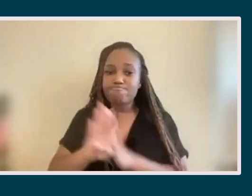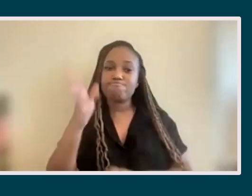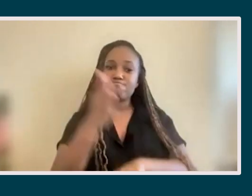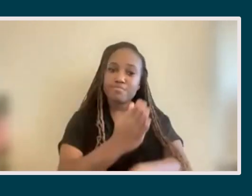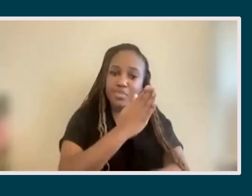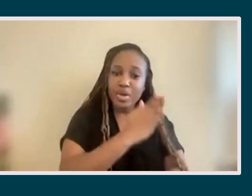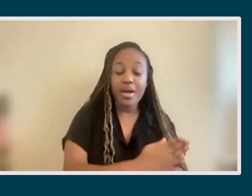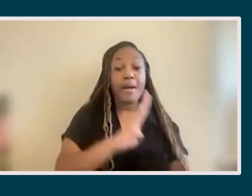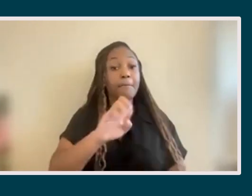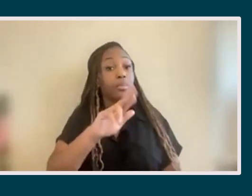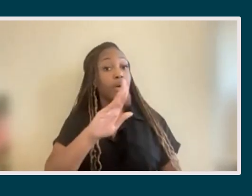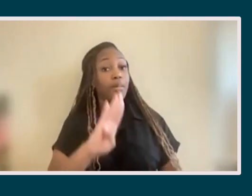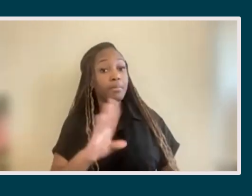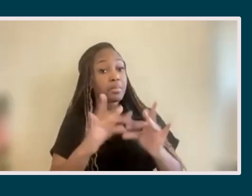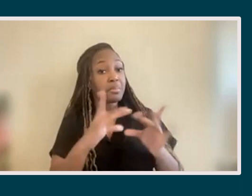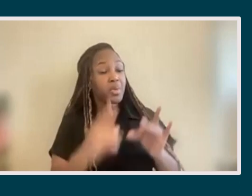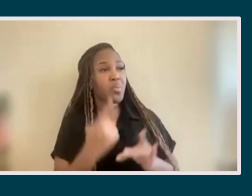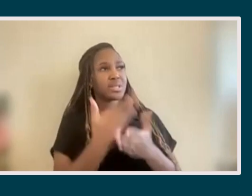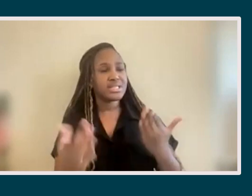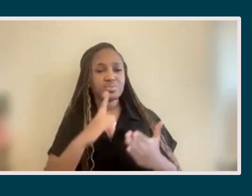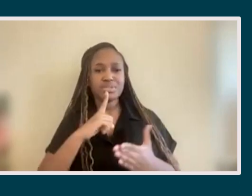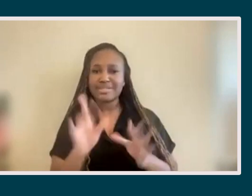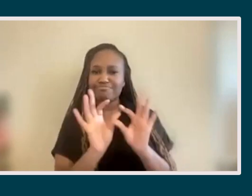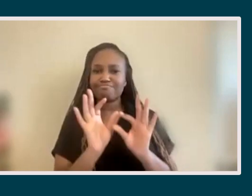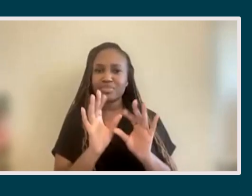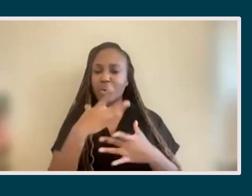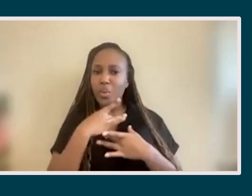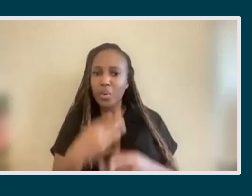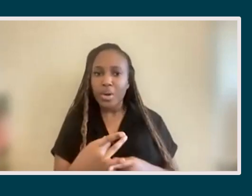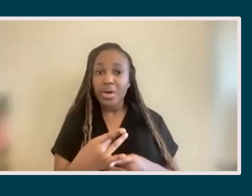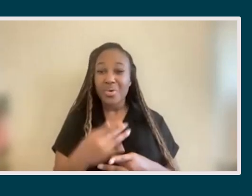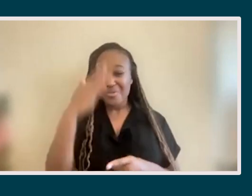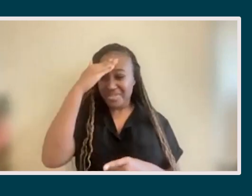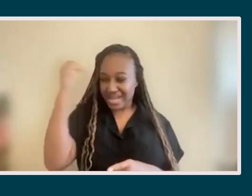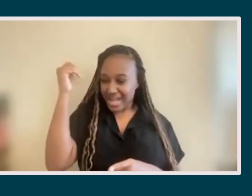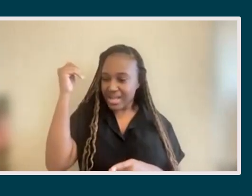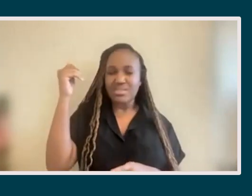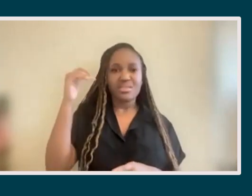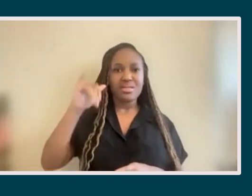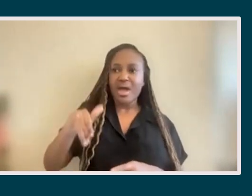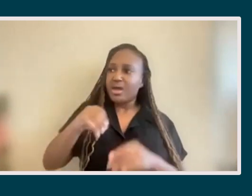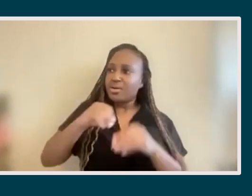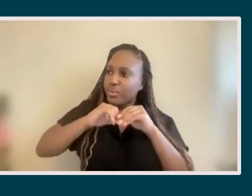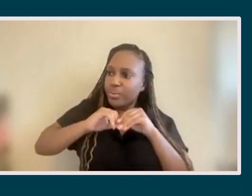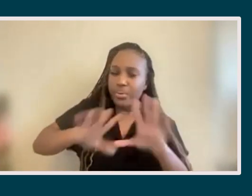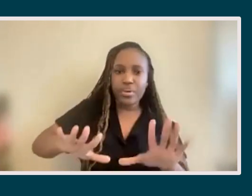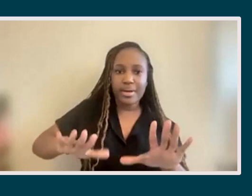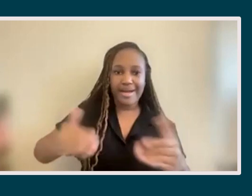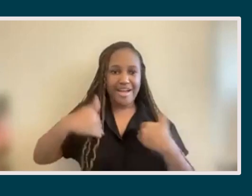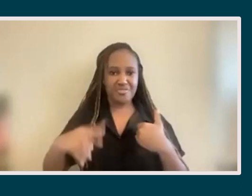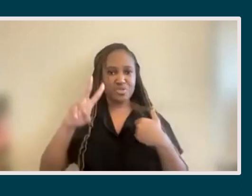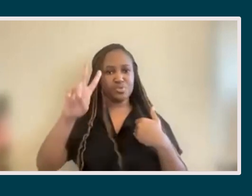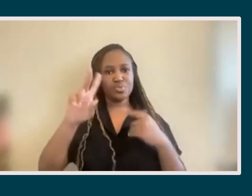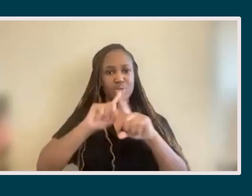just said, I think that is really interesting, is that we forget that influence goes two ways, that we can be influenced